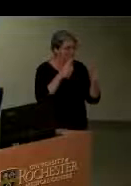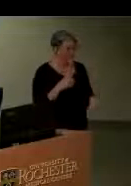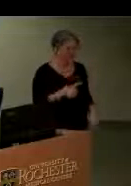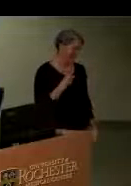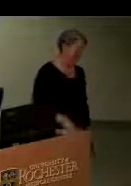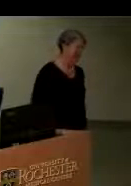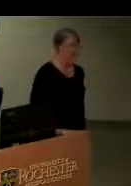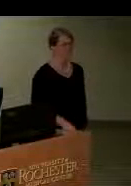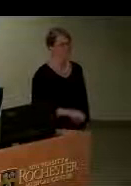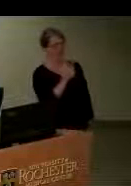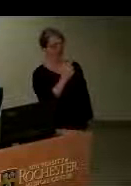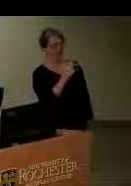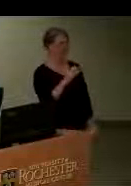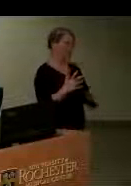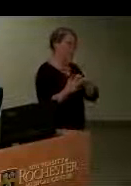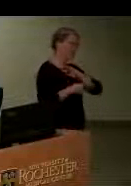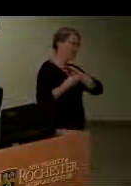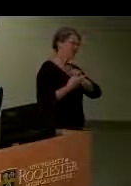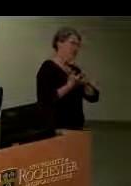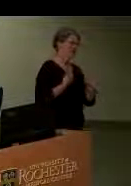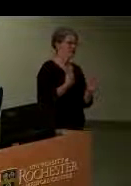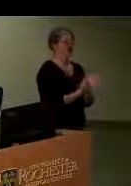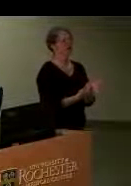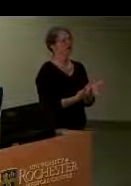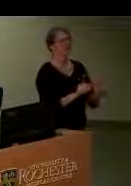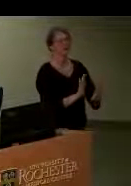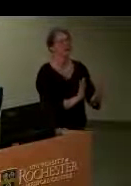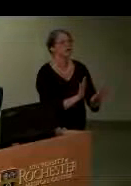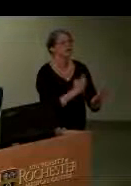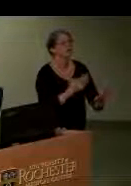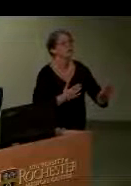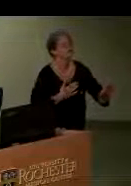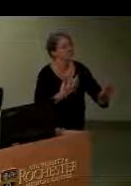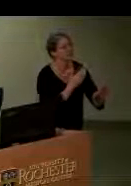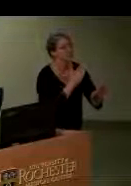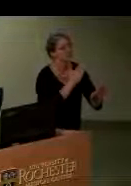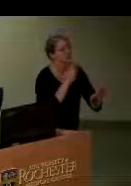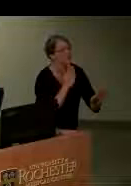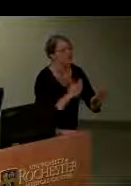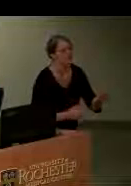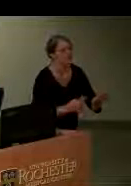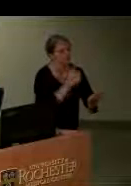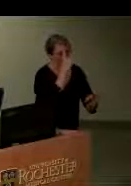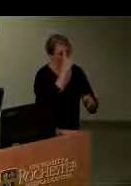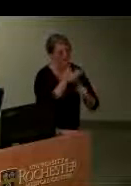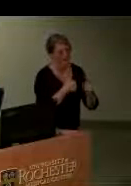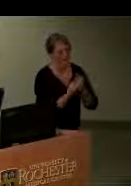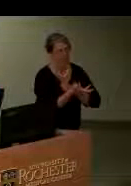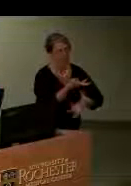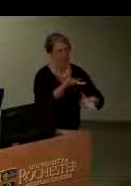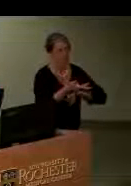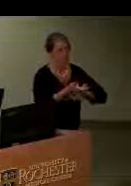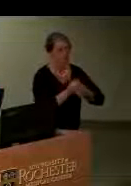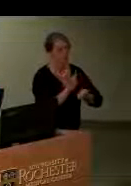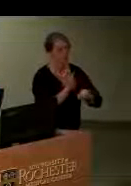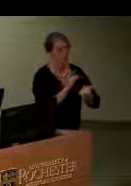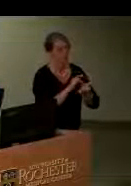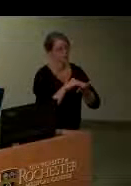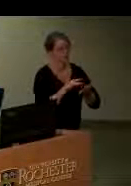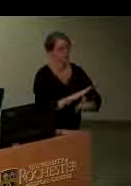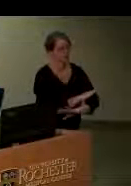damn, United Healthcare is ripping me off again, please, please, please never even think about interacting with our medical